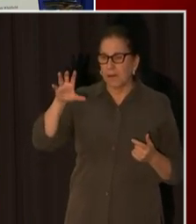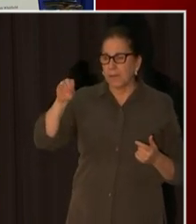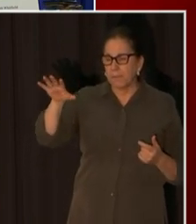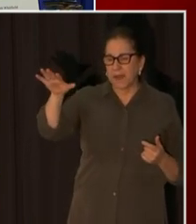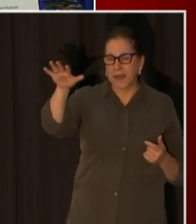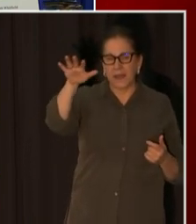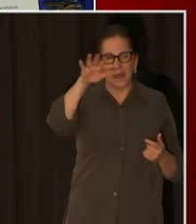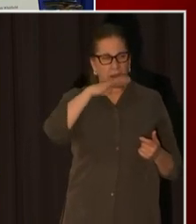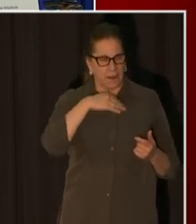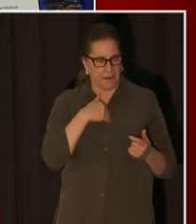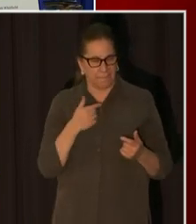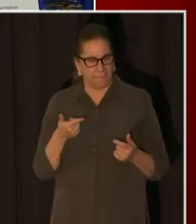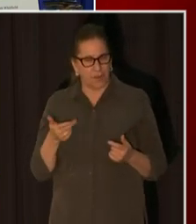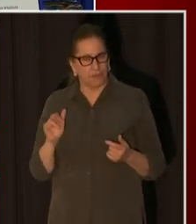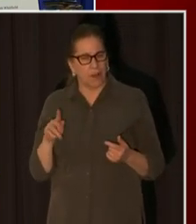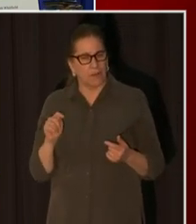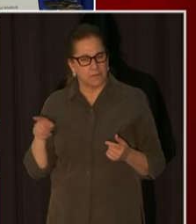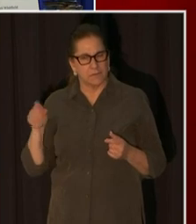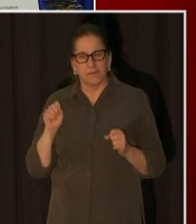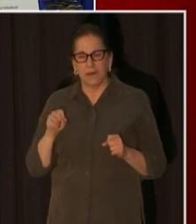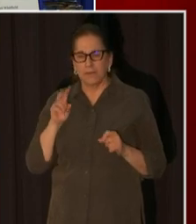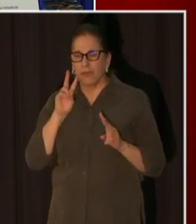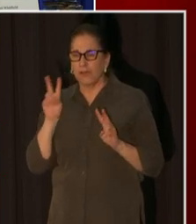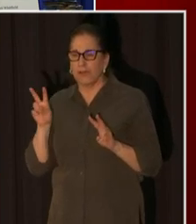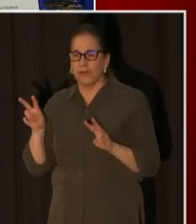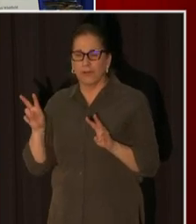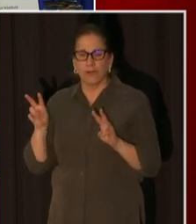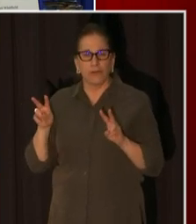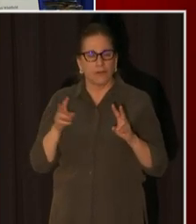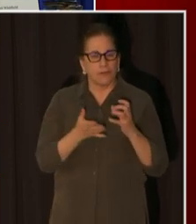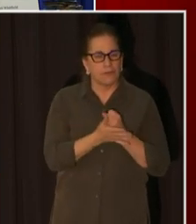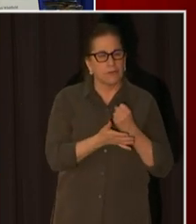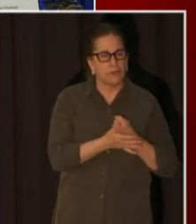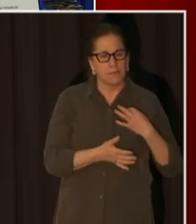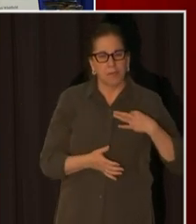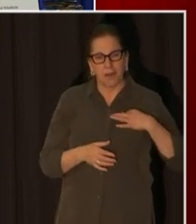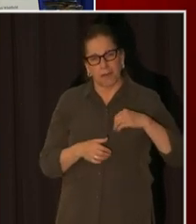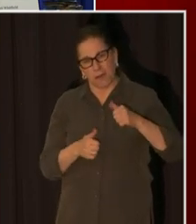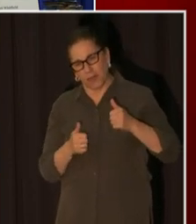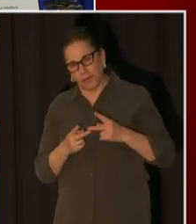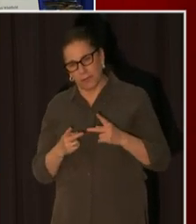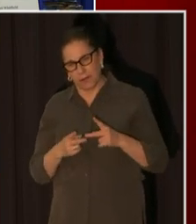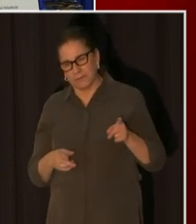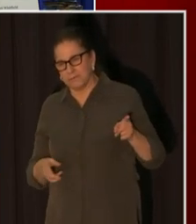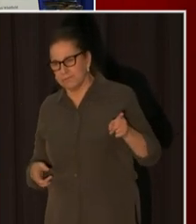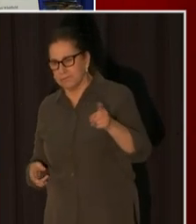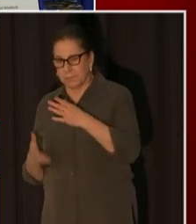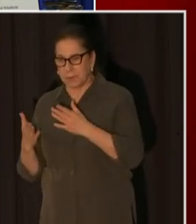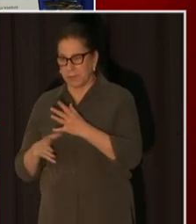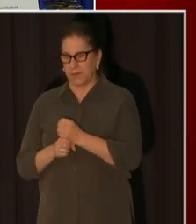head and question whether you are or you're not, or if you know you are, it doesn't matter. You should try to